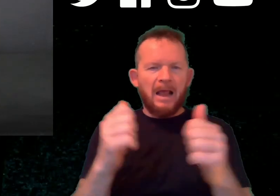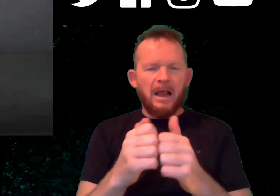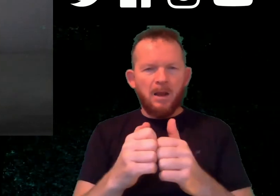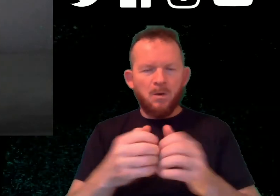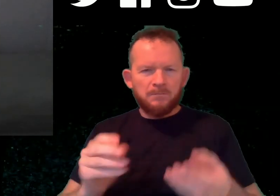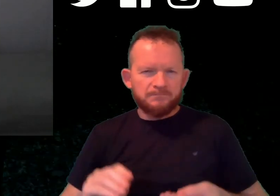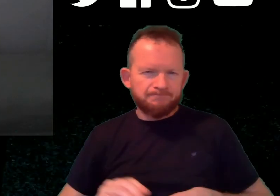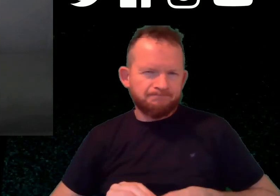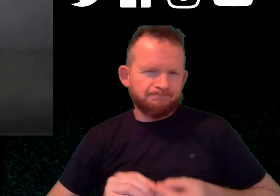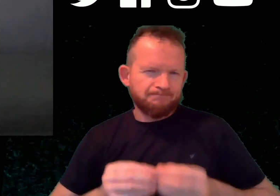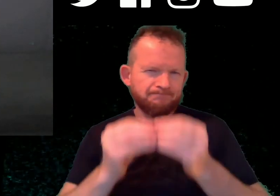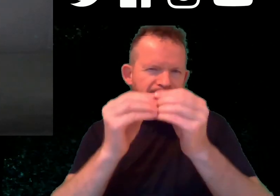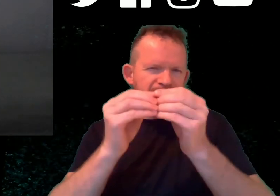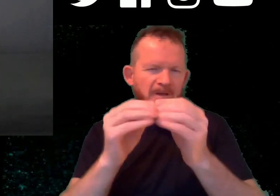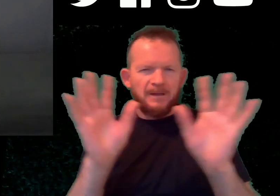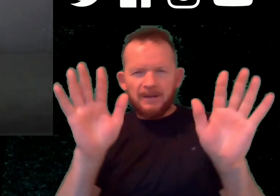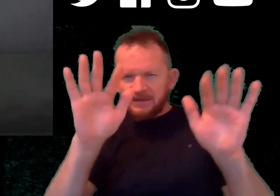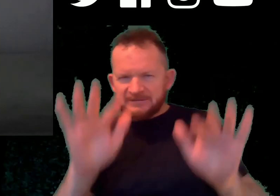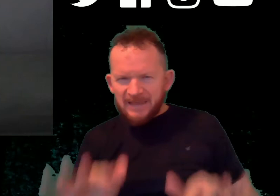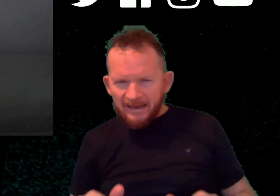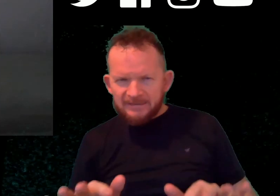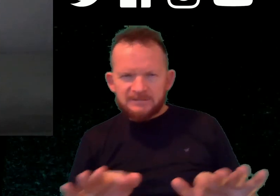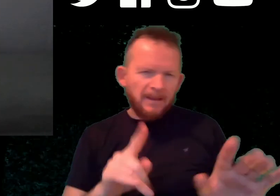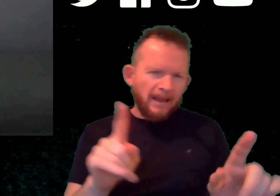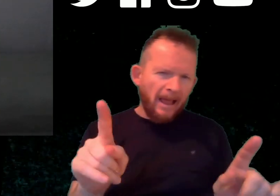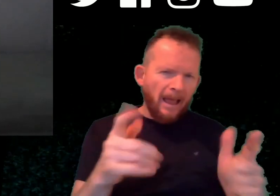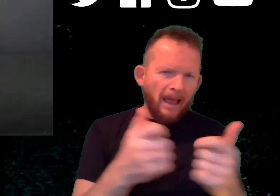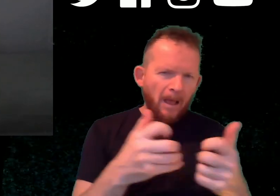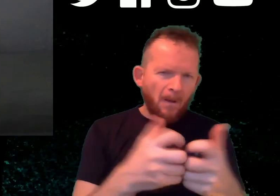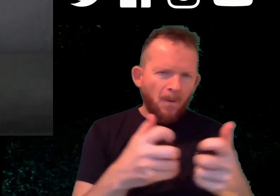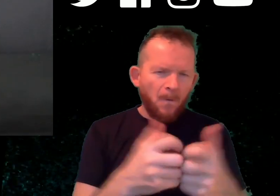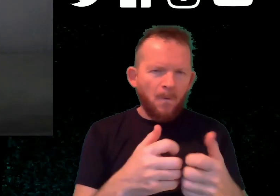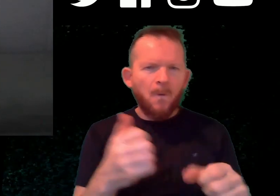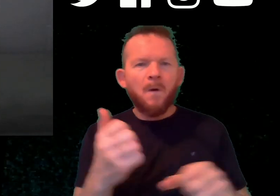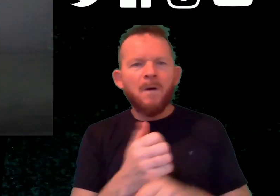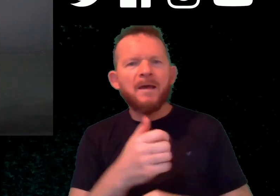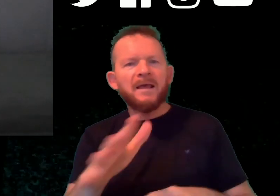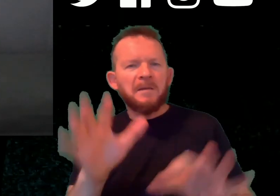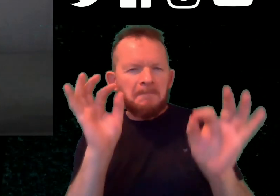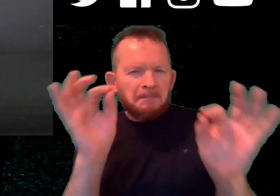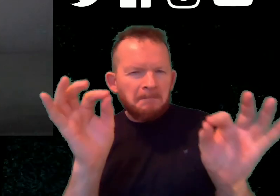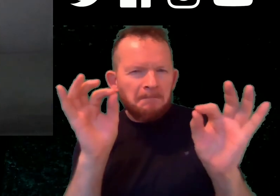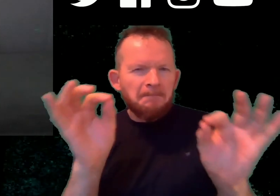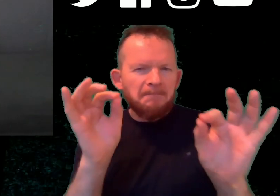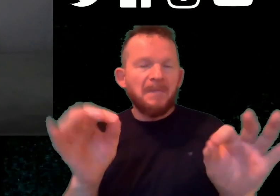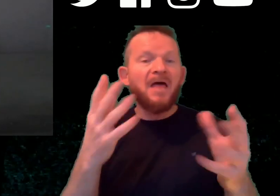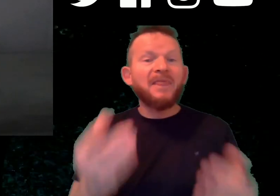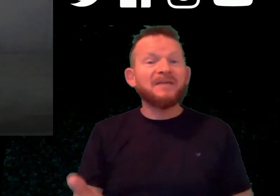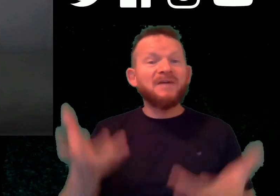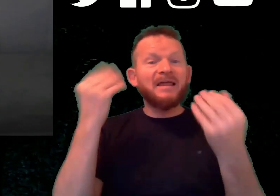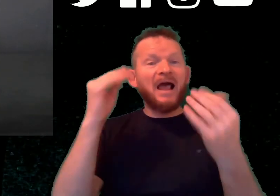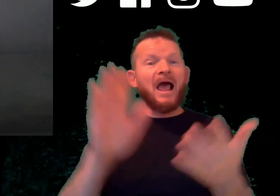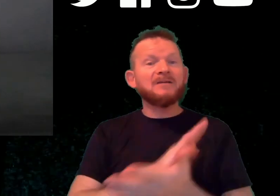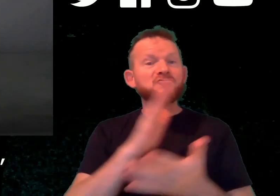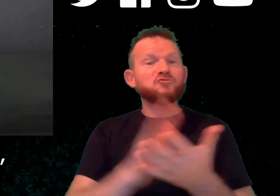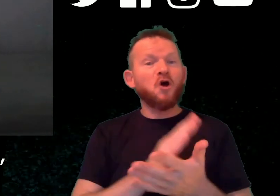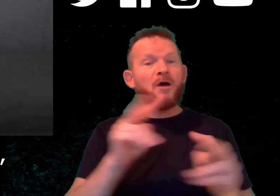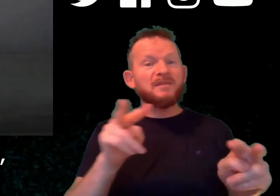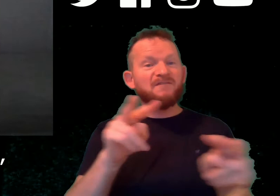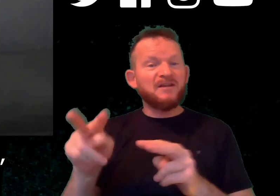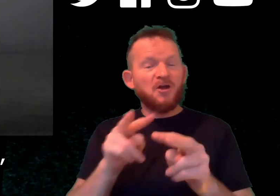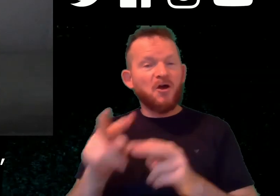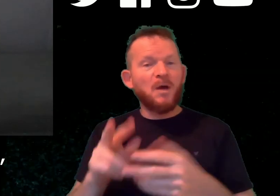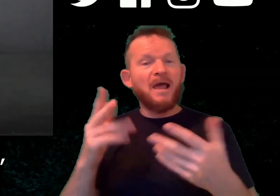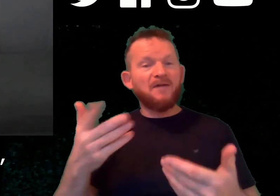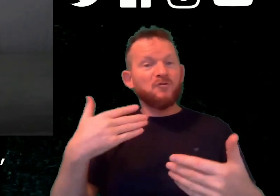refining the text. So if that would be of interest and use to you, then please do stick with me. Thanks for listening. I hope you enjoyed this video. If so,